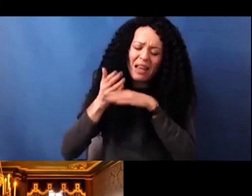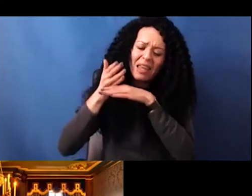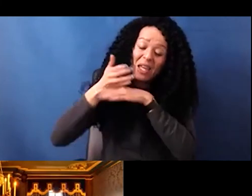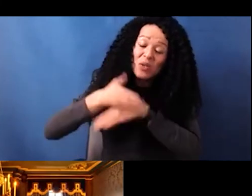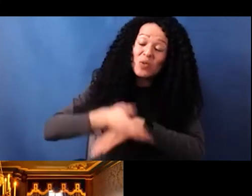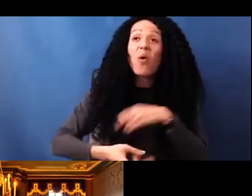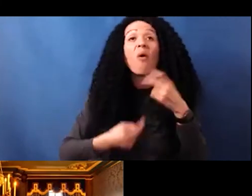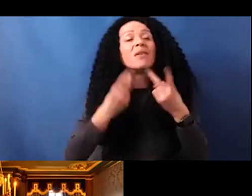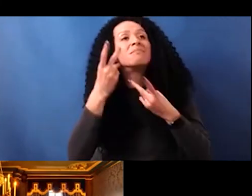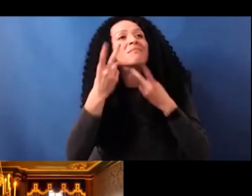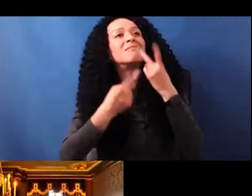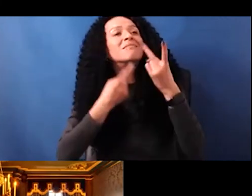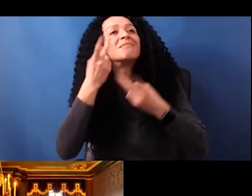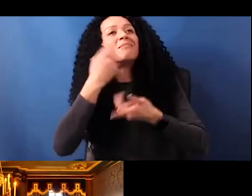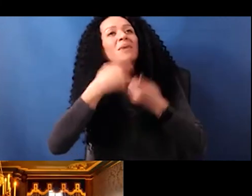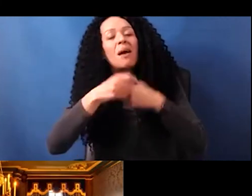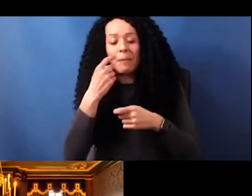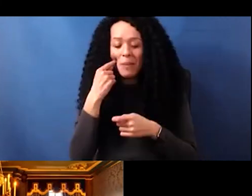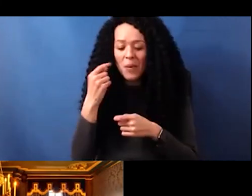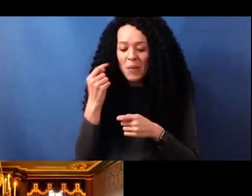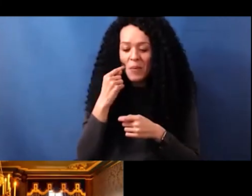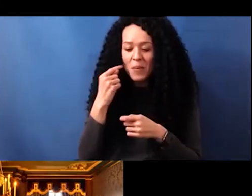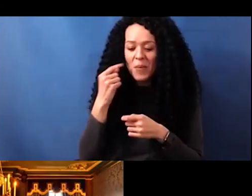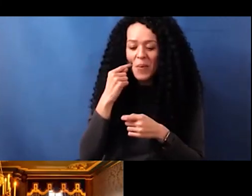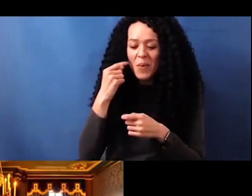daily toil of